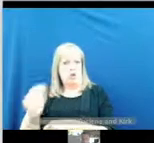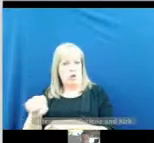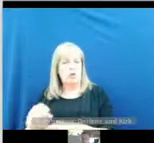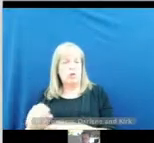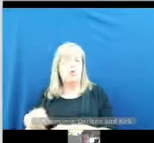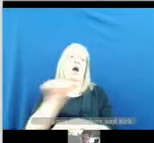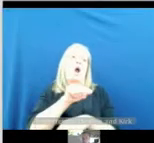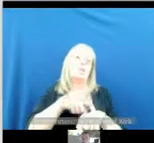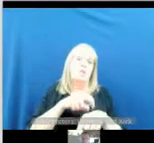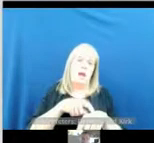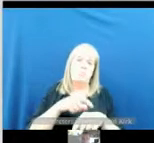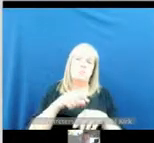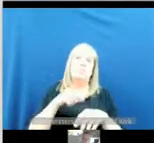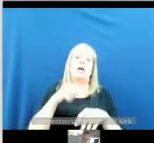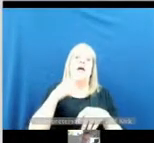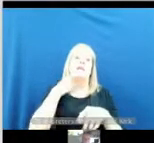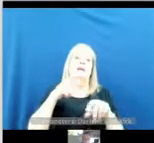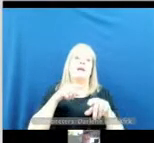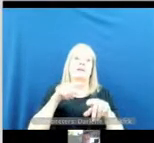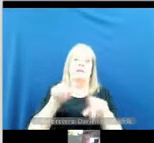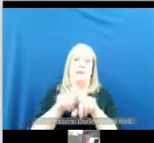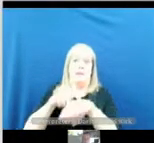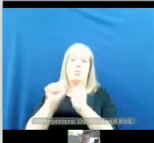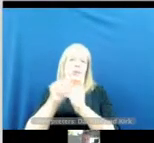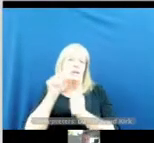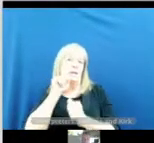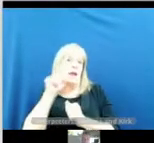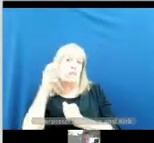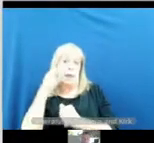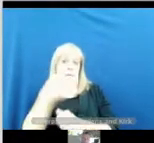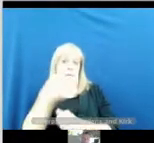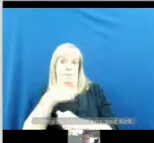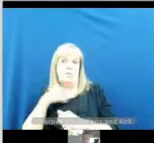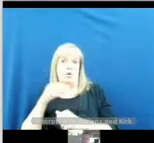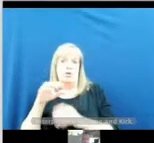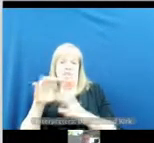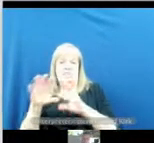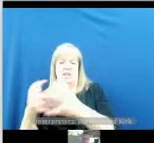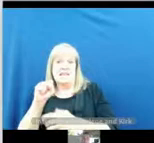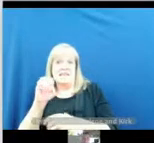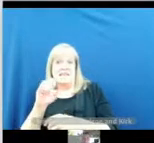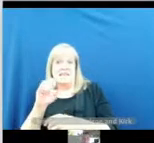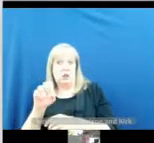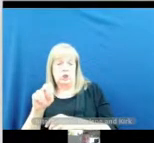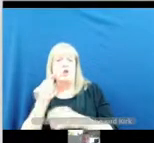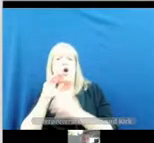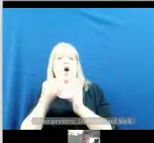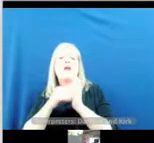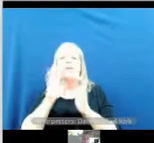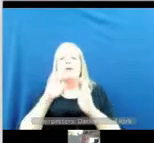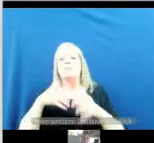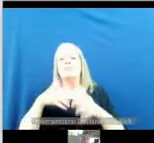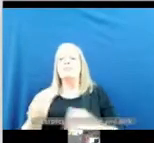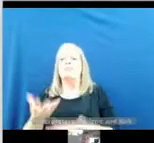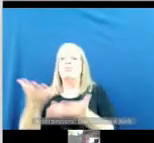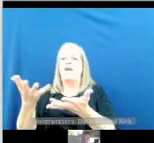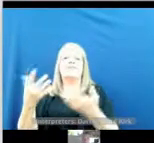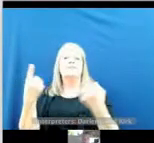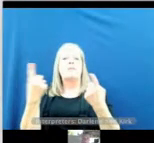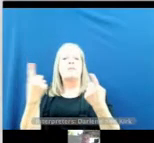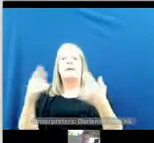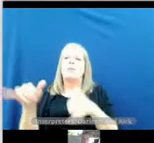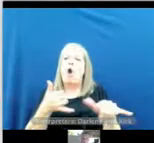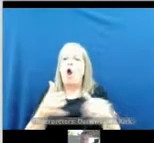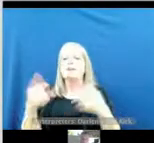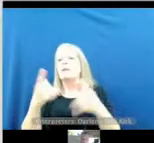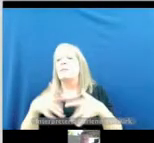in conjunction with the deafblind member section, sometimes some really great parties and fundraisers to get people to bring the local deafblind community